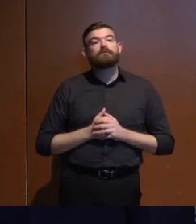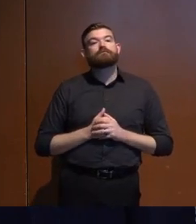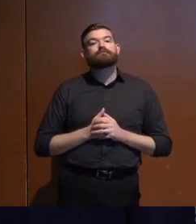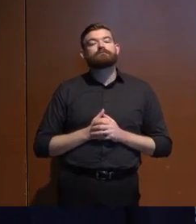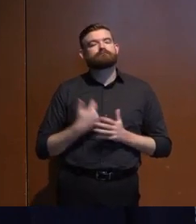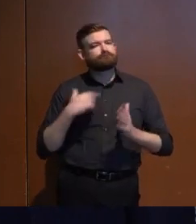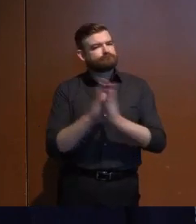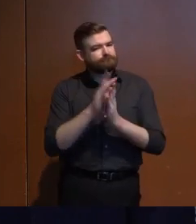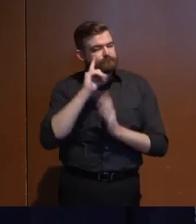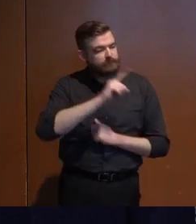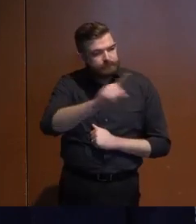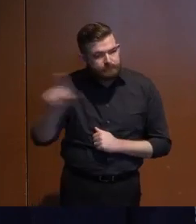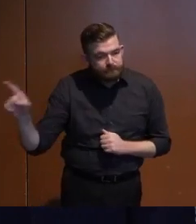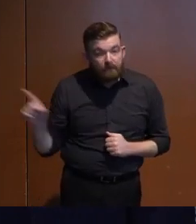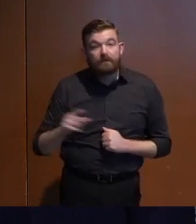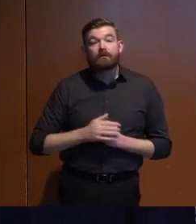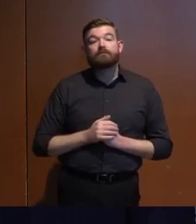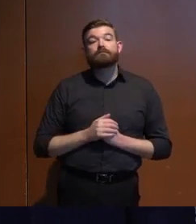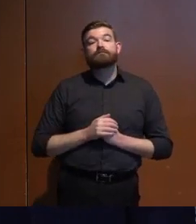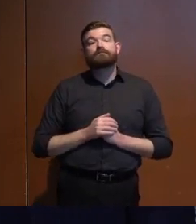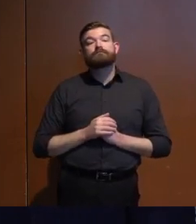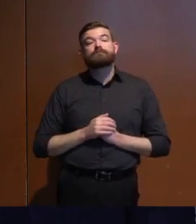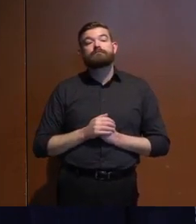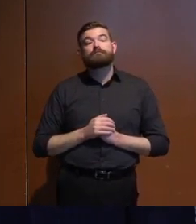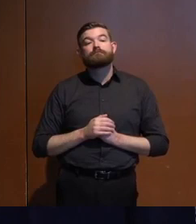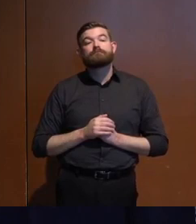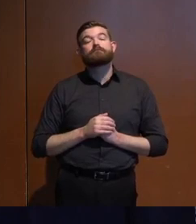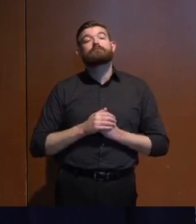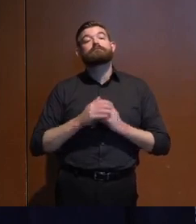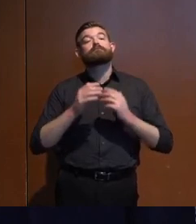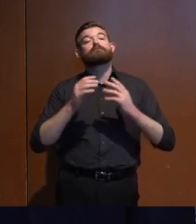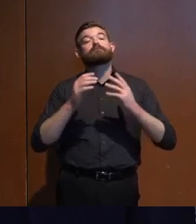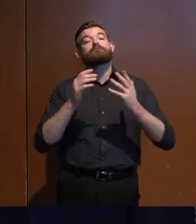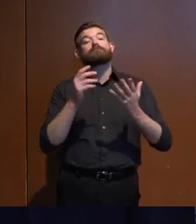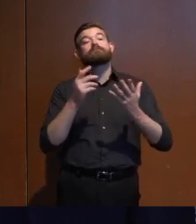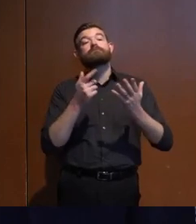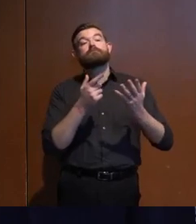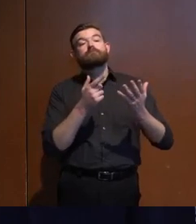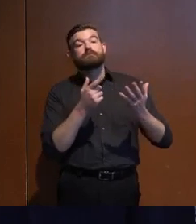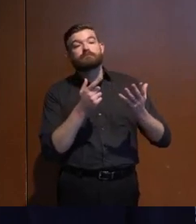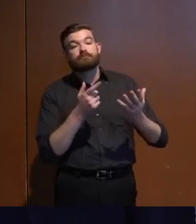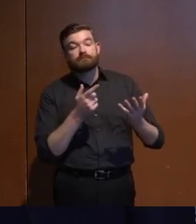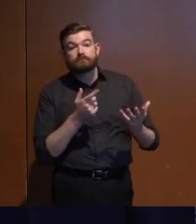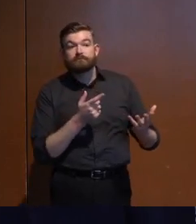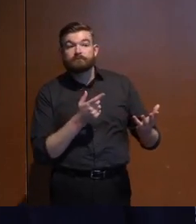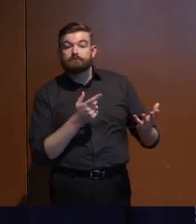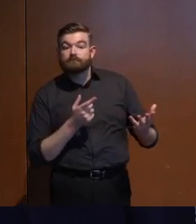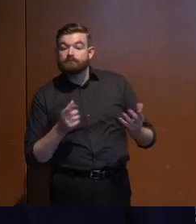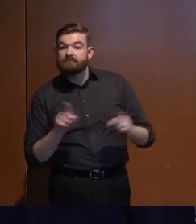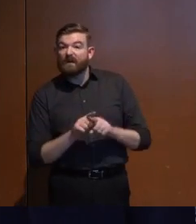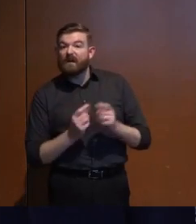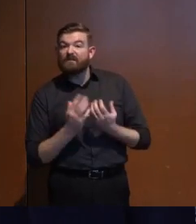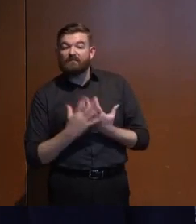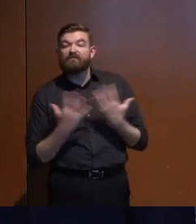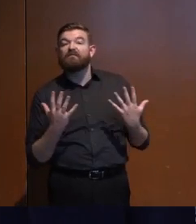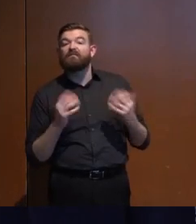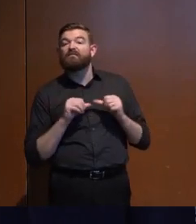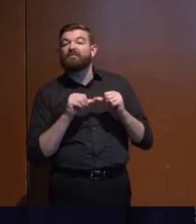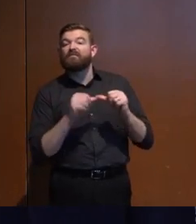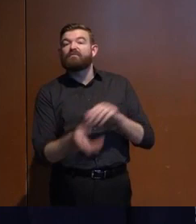repeated use of the same gloves between customers can actually be worse than not wearing gloves at